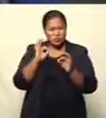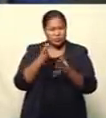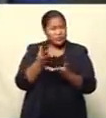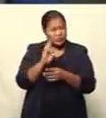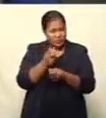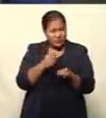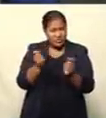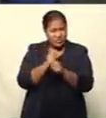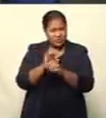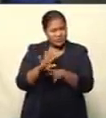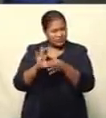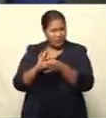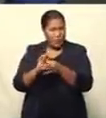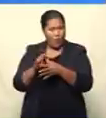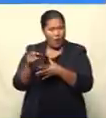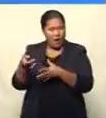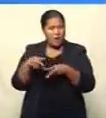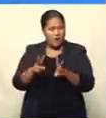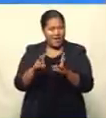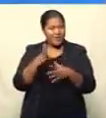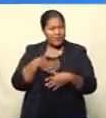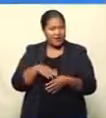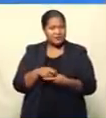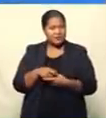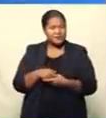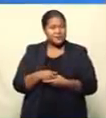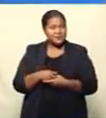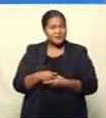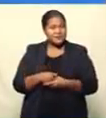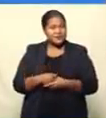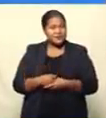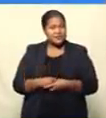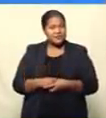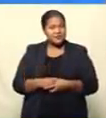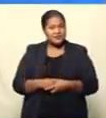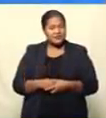satisfaction. Our investigations have indicated that in some instances,